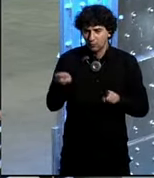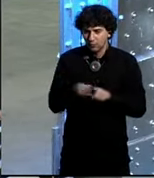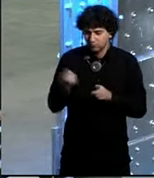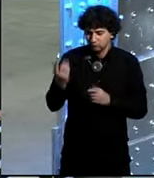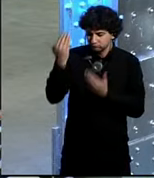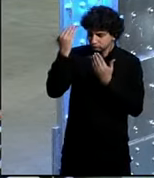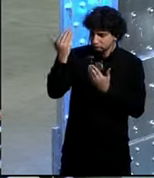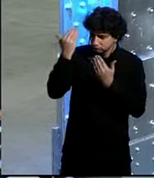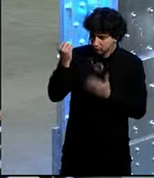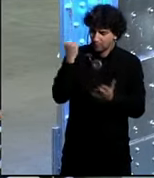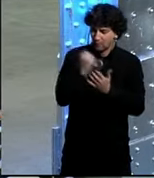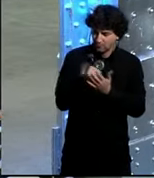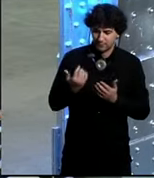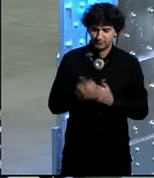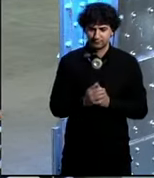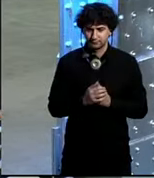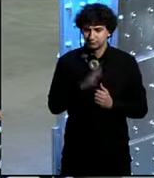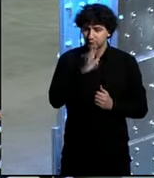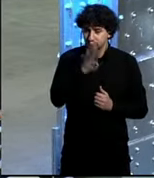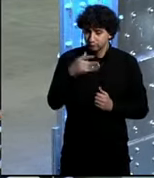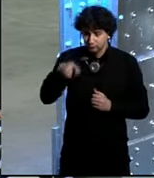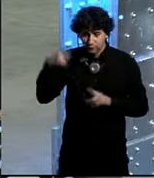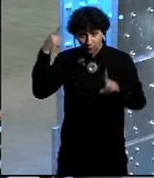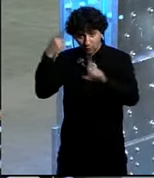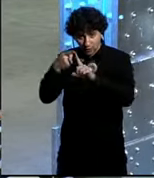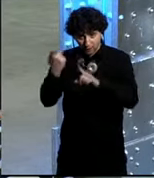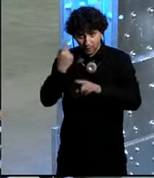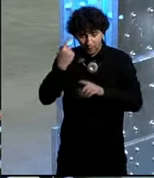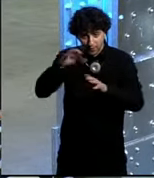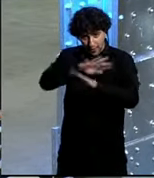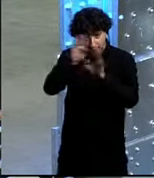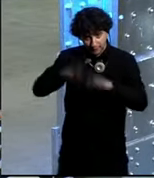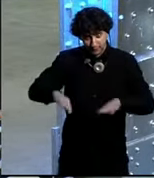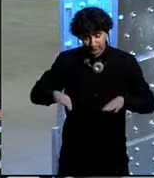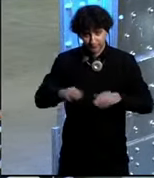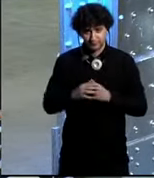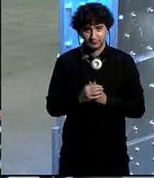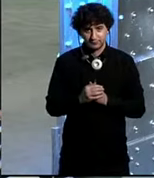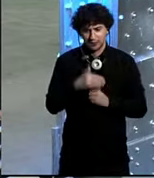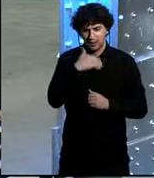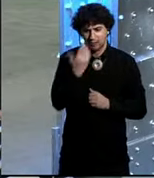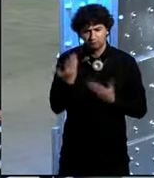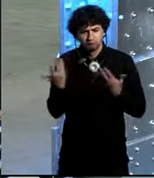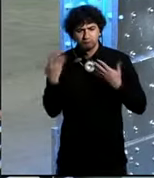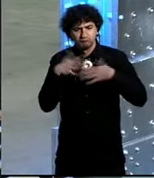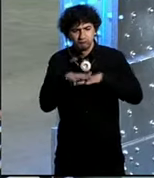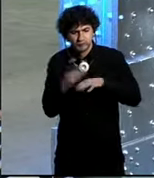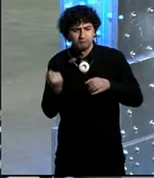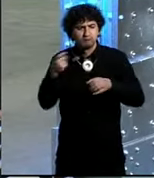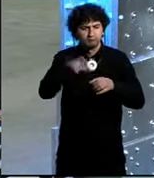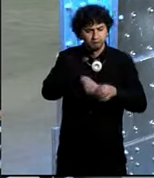creators, are seduced by brands to